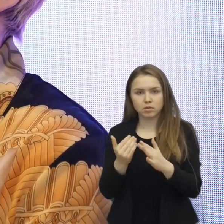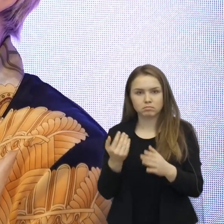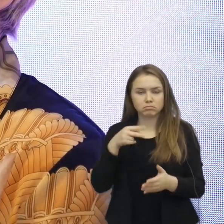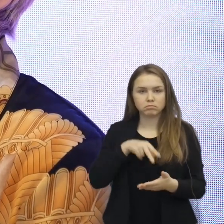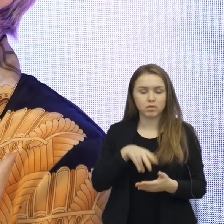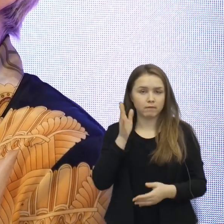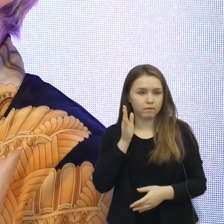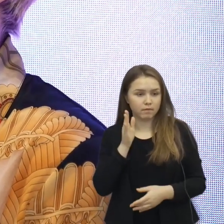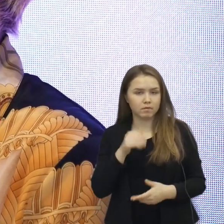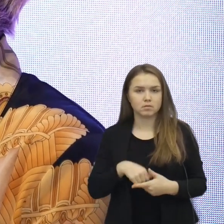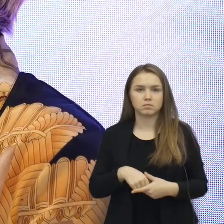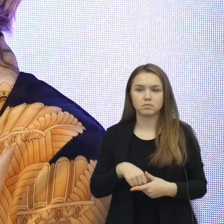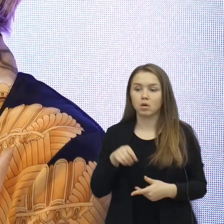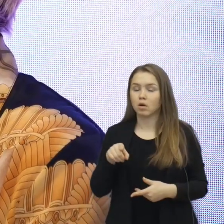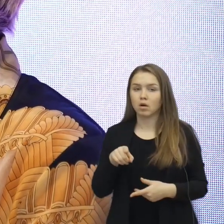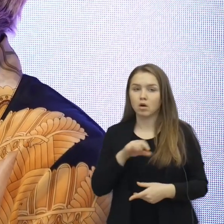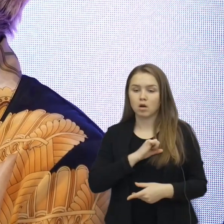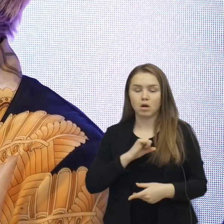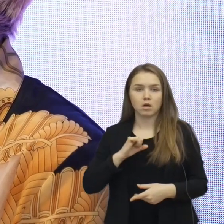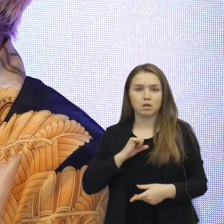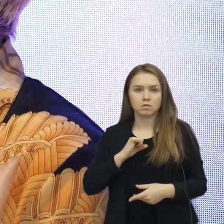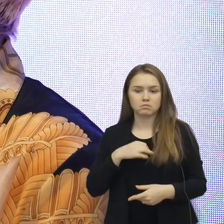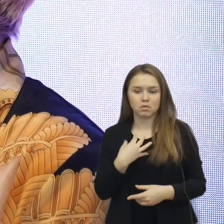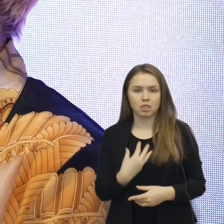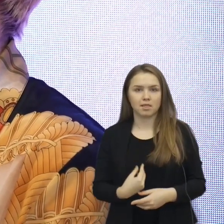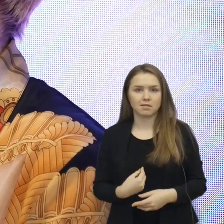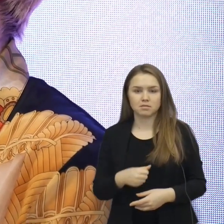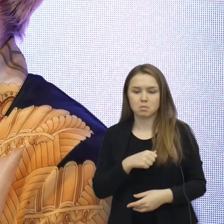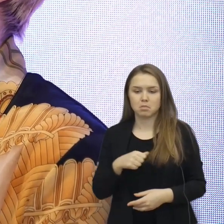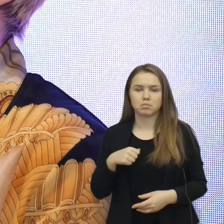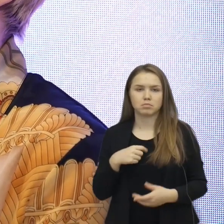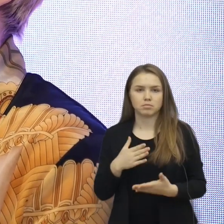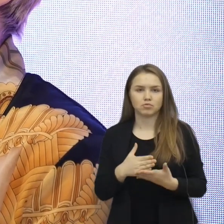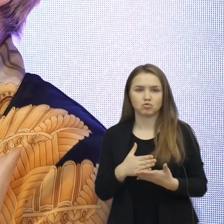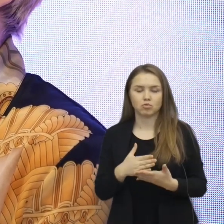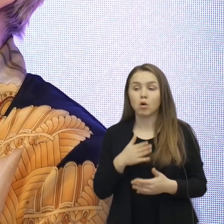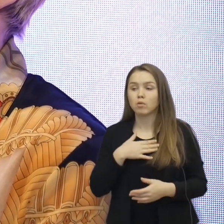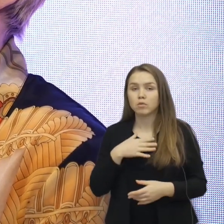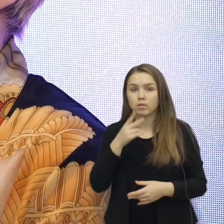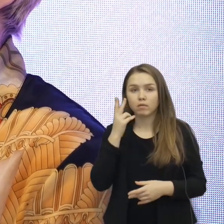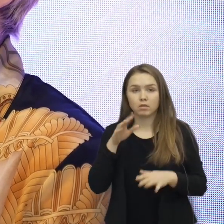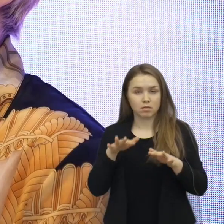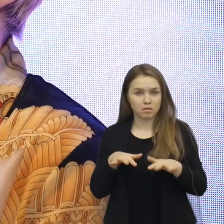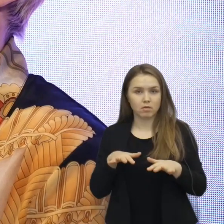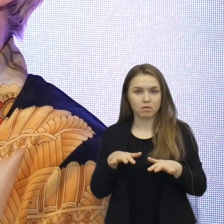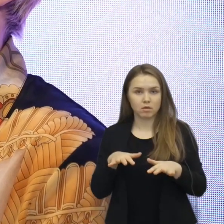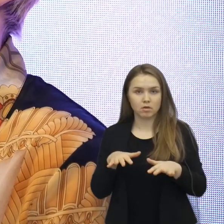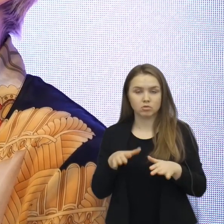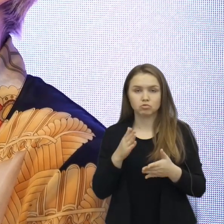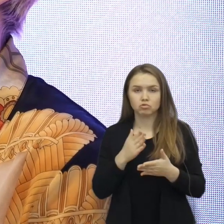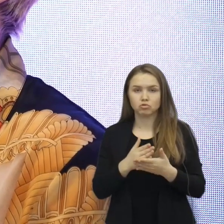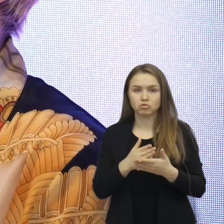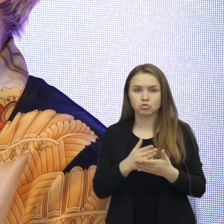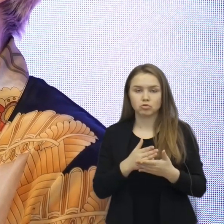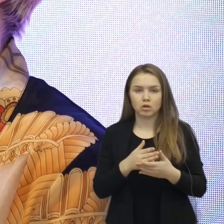Finland is quite a small country, we only have two transgender clinics, and so the number of the doctors is very limited, and we have a